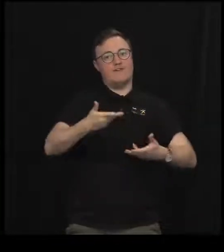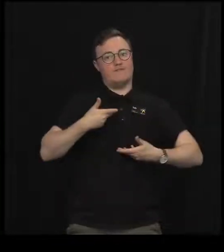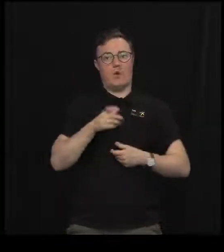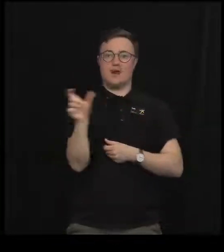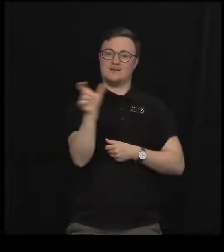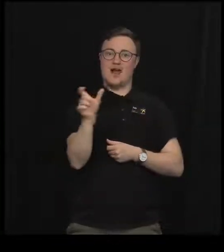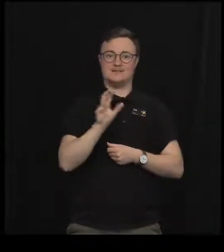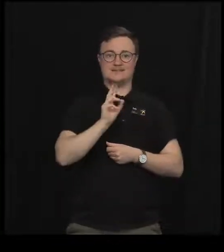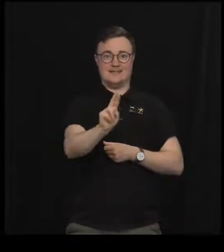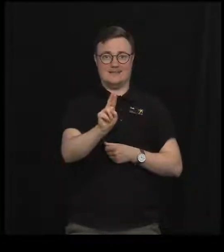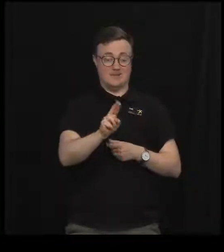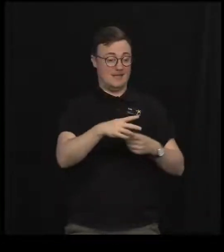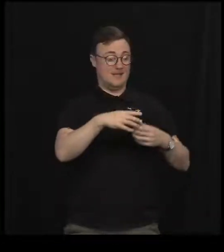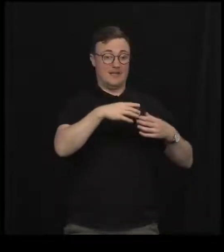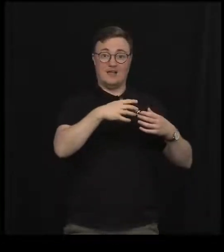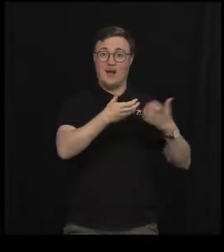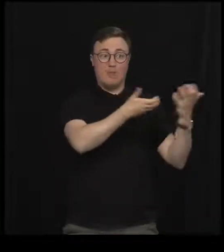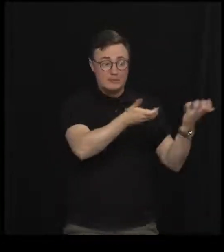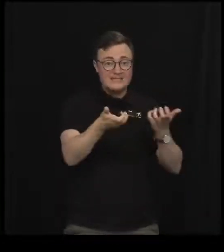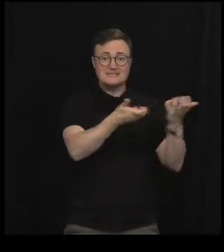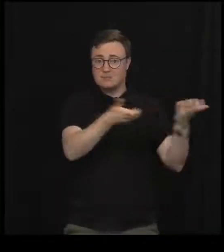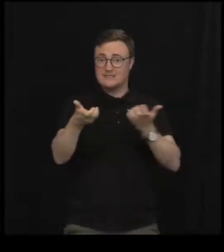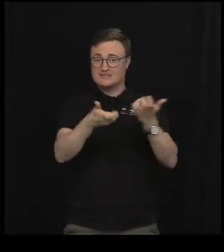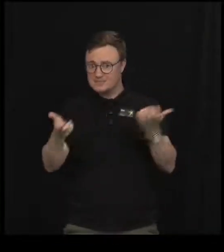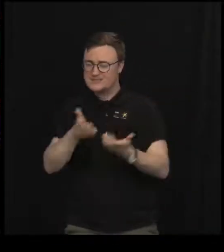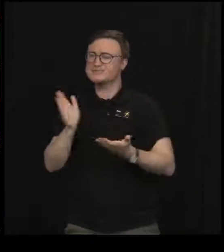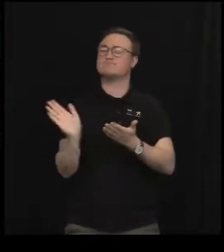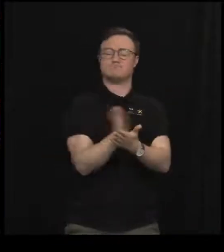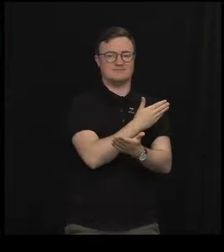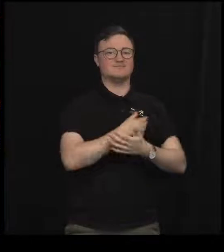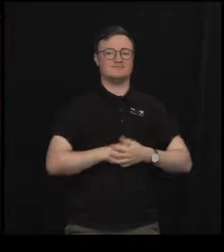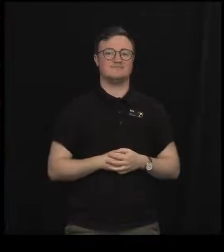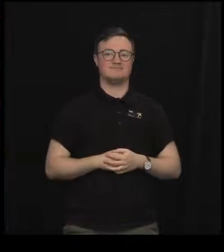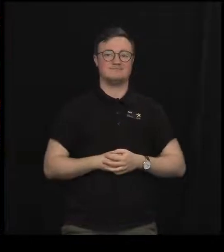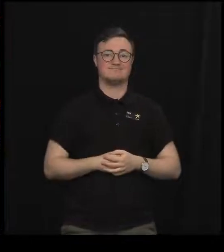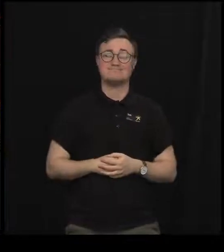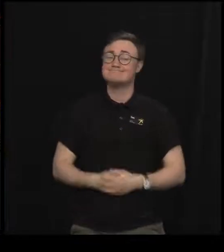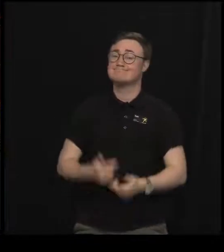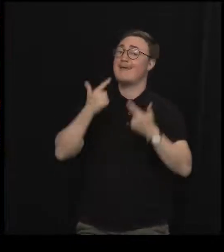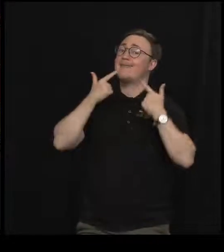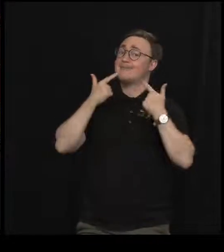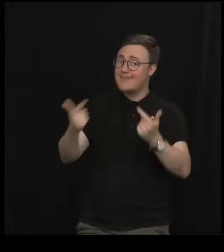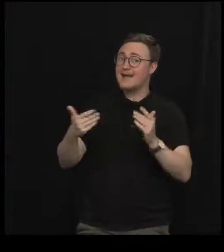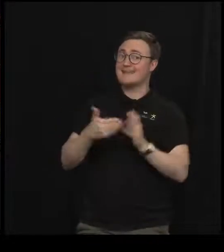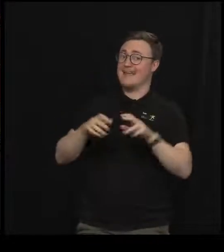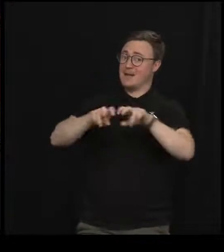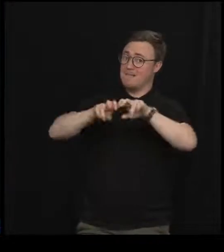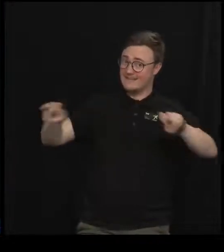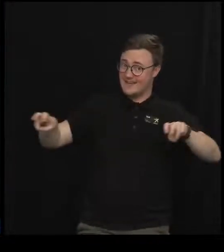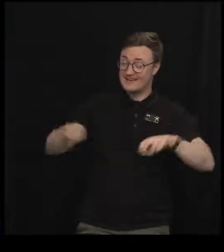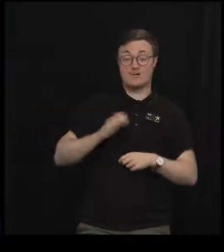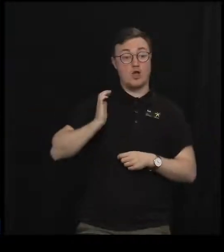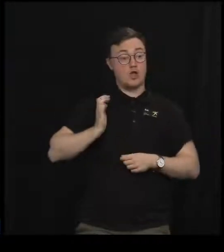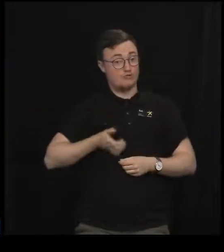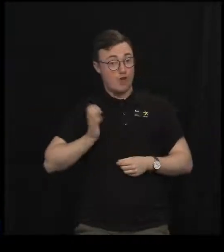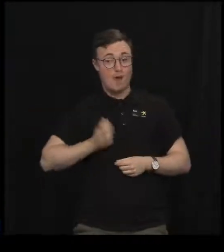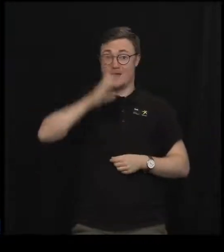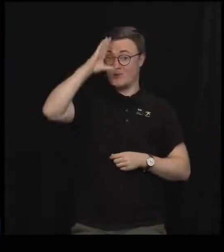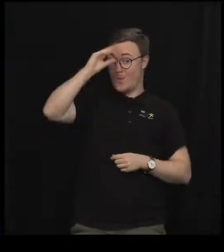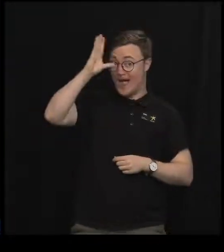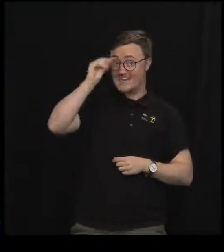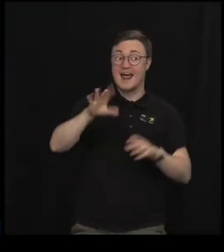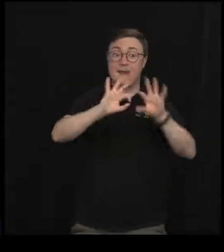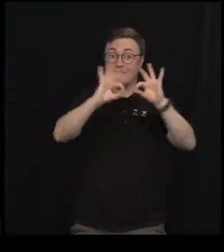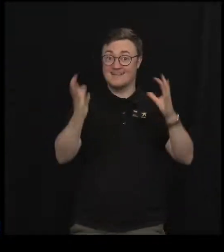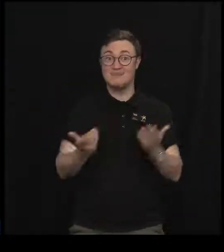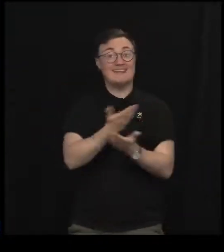the kind of losses that we've seen in so many social indicators. Thank you, panel. And ladies and gentlemen, the pandemic is not